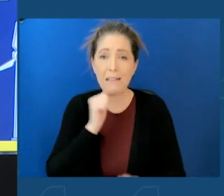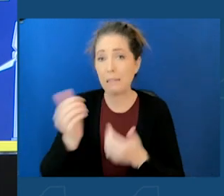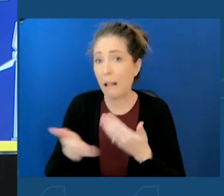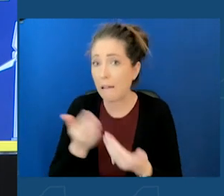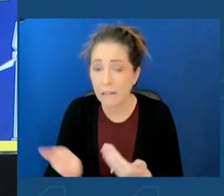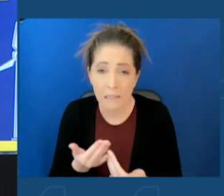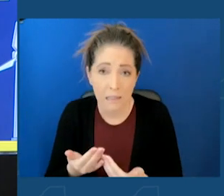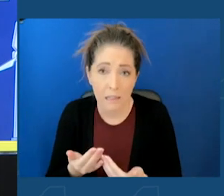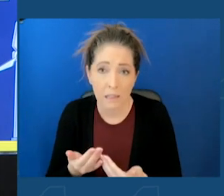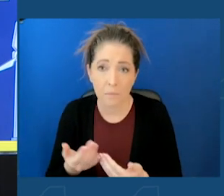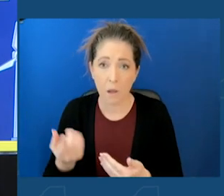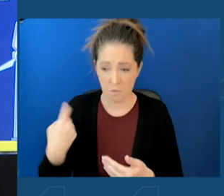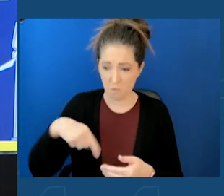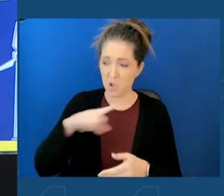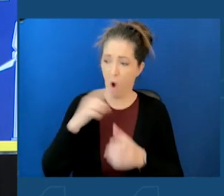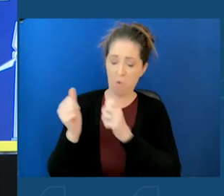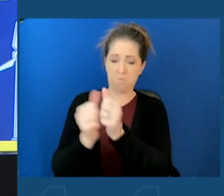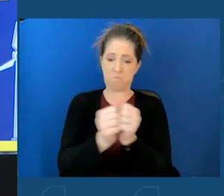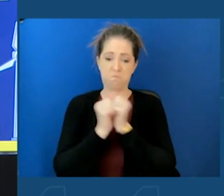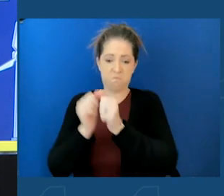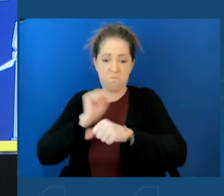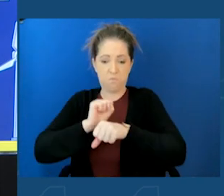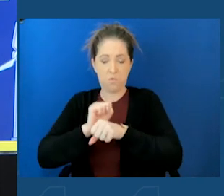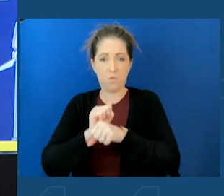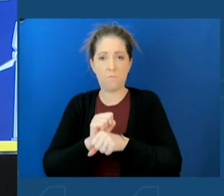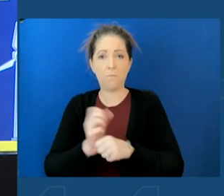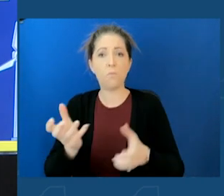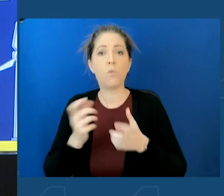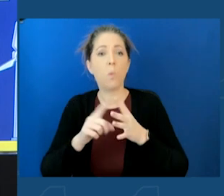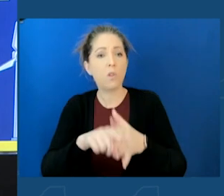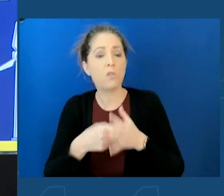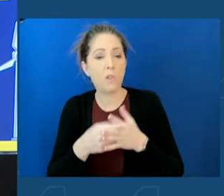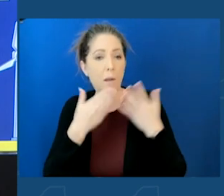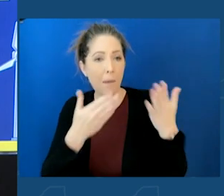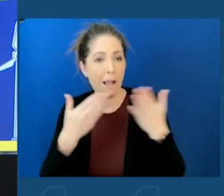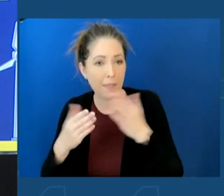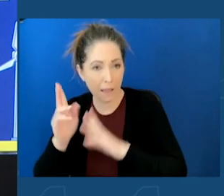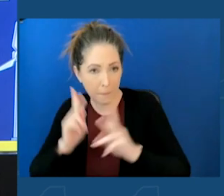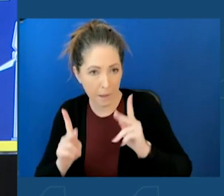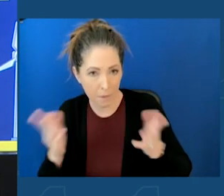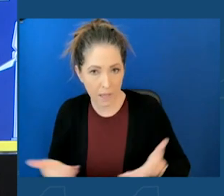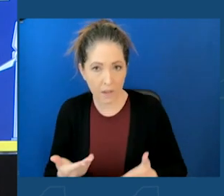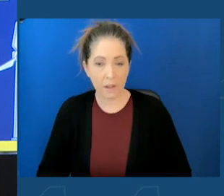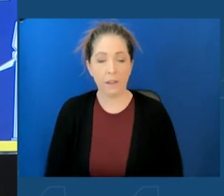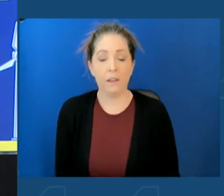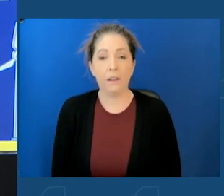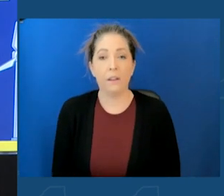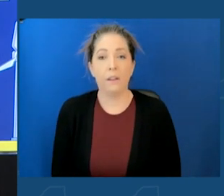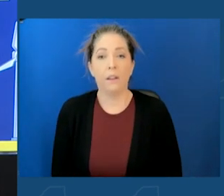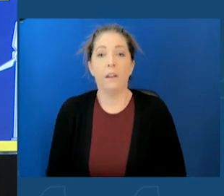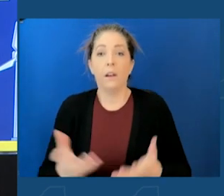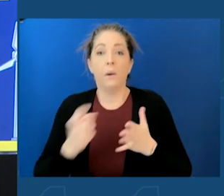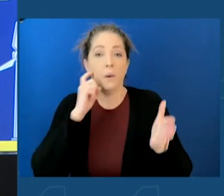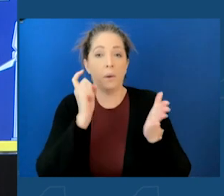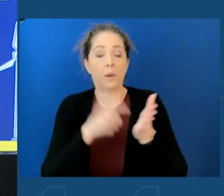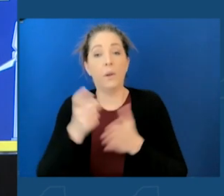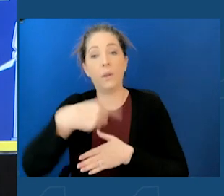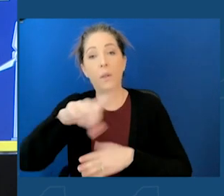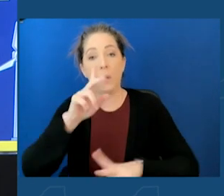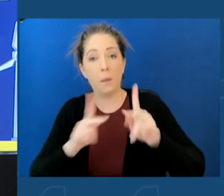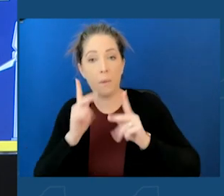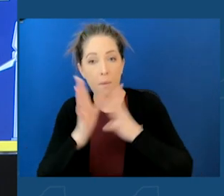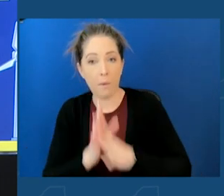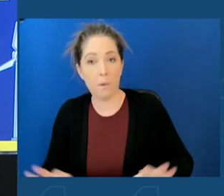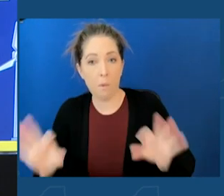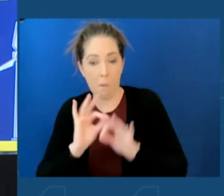we all worked in unison. I'd like to begin by thanking a few people that are here. I want to make sure that we acknowledge those that are important in what we